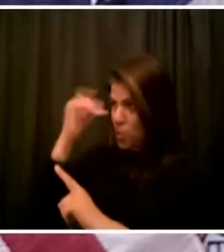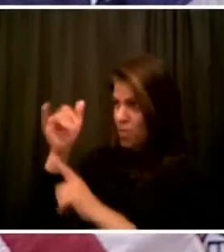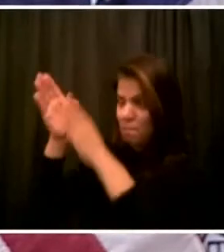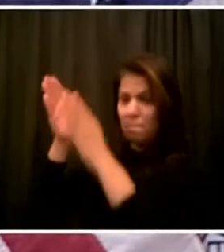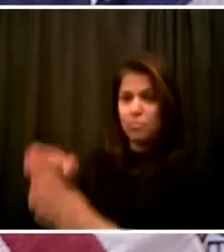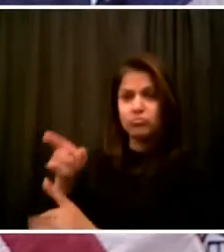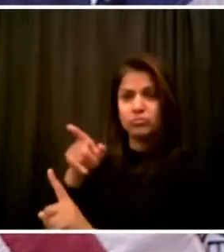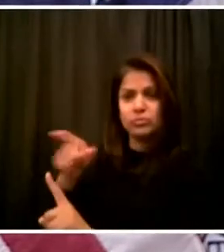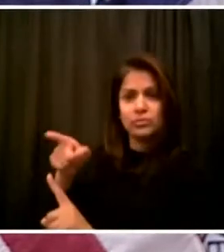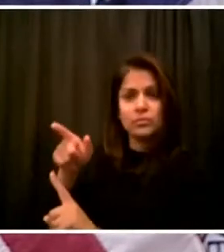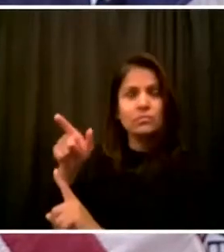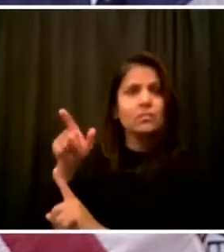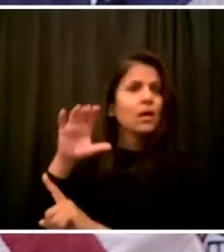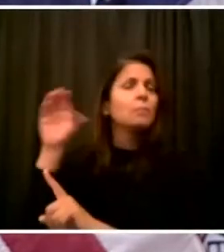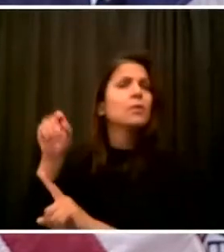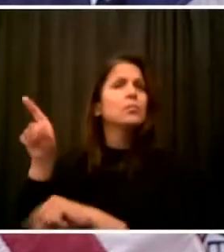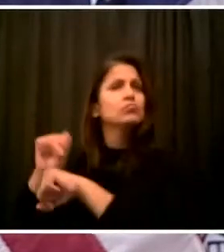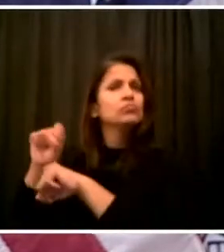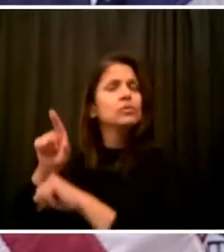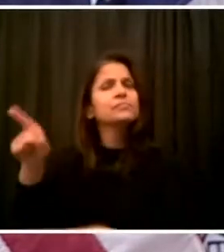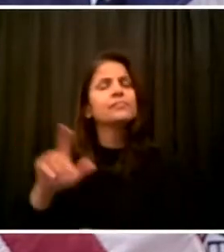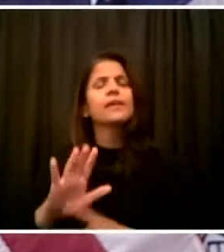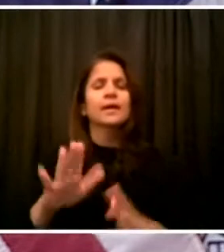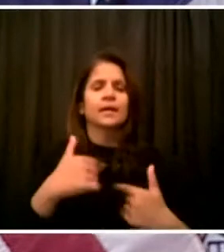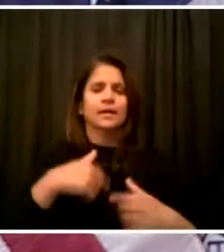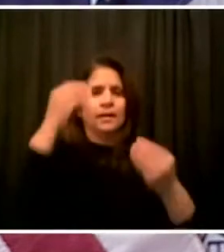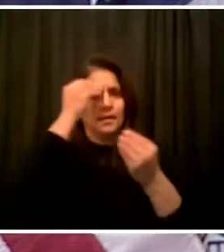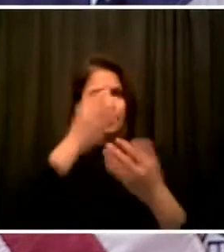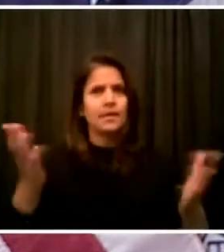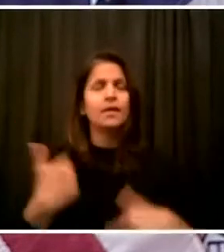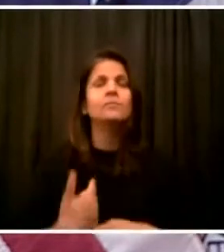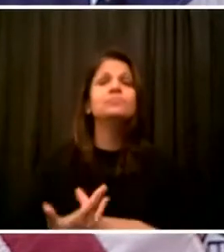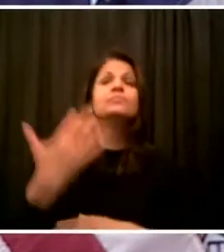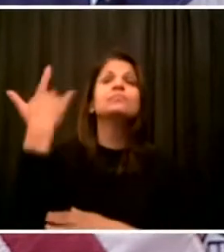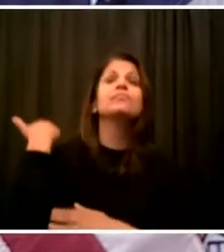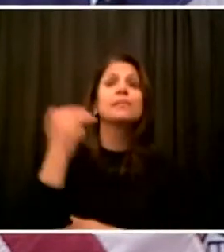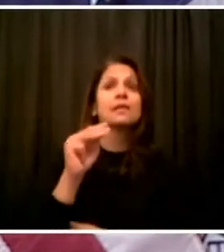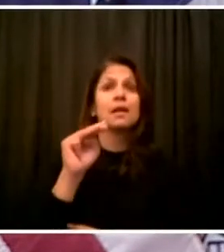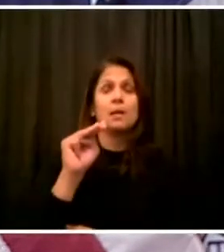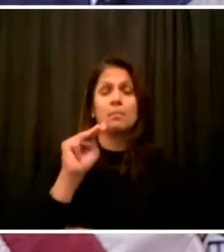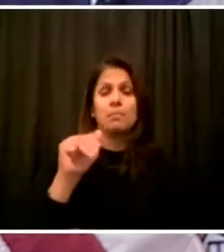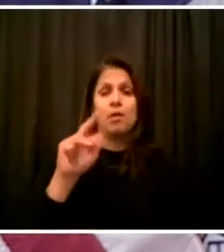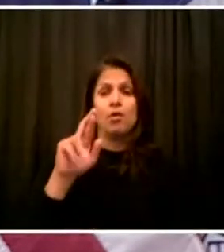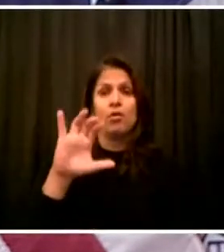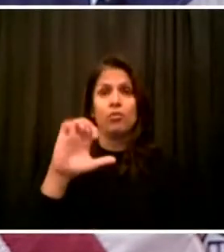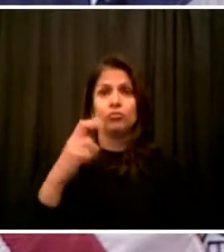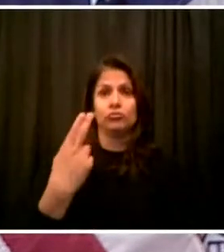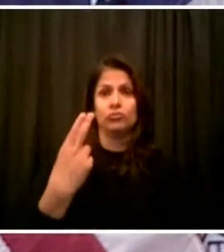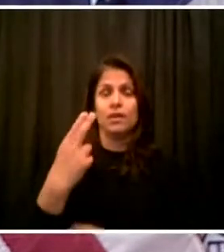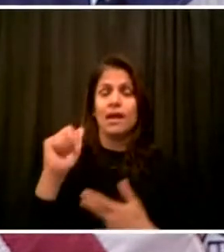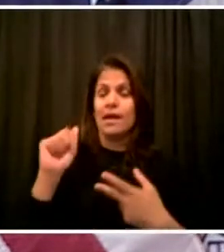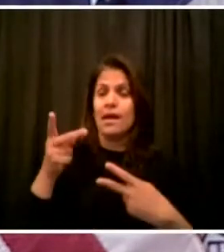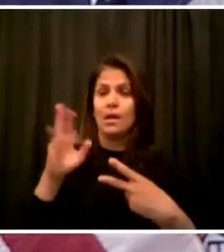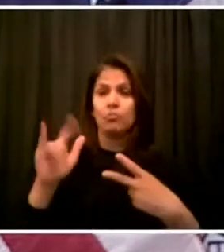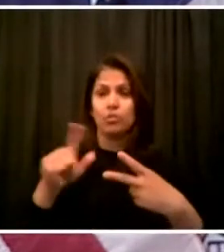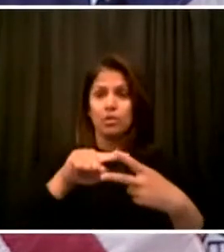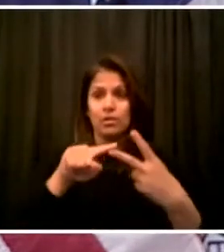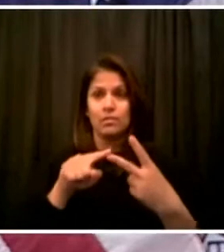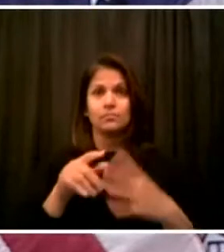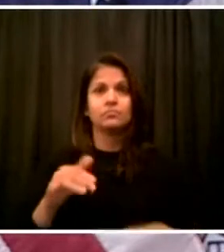we literally did not know, and I think you remember this, and your colleagues remember this, we didn't know many times if we would have enough